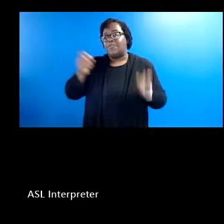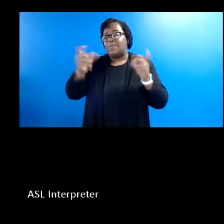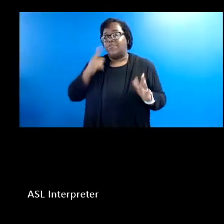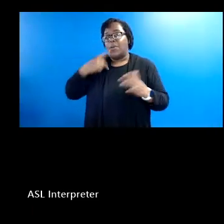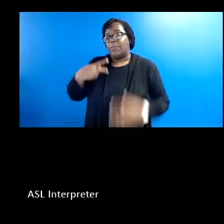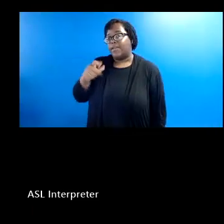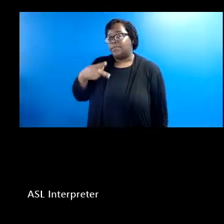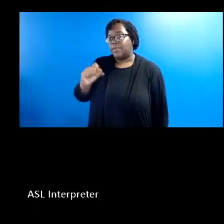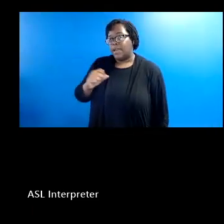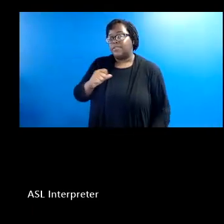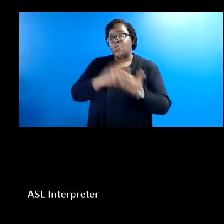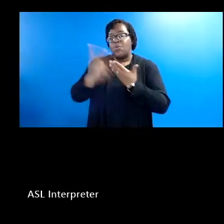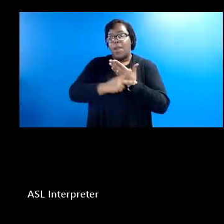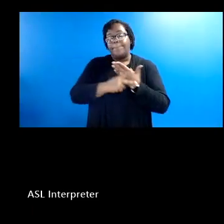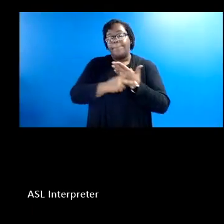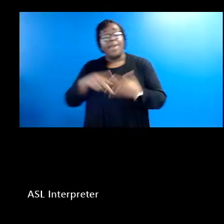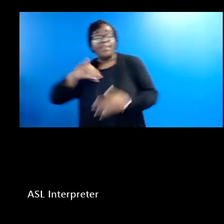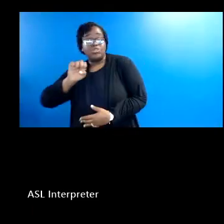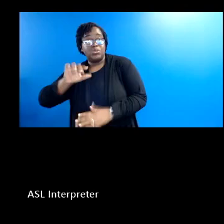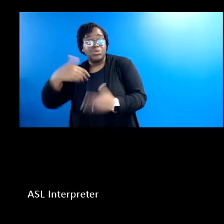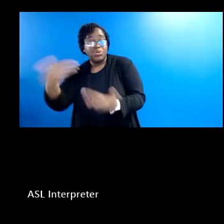area. And go ahead, Jude.